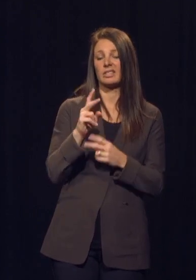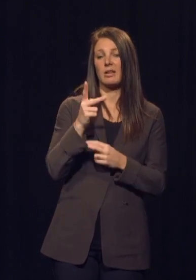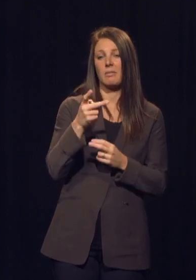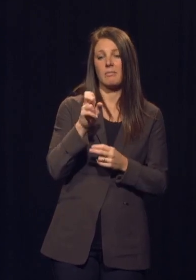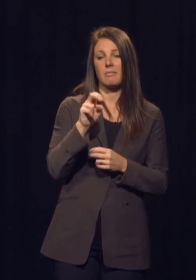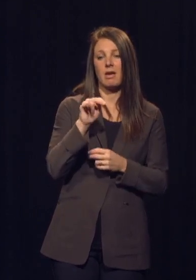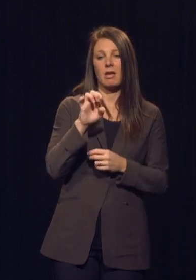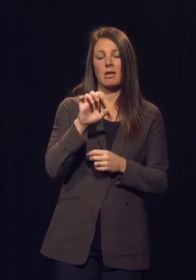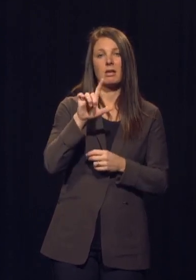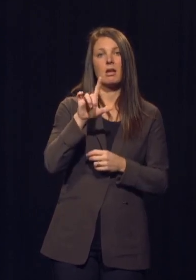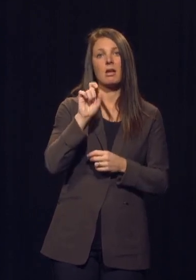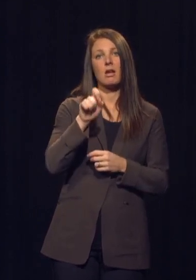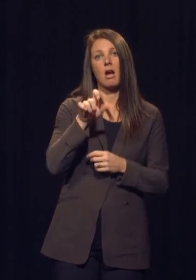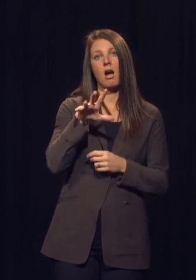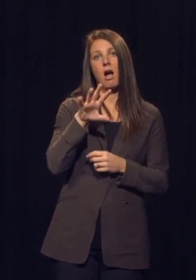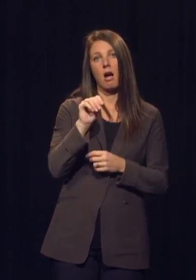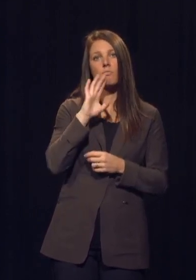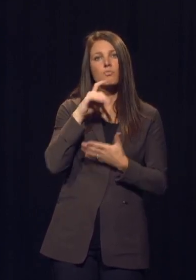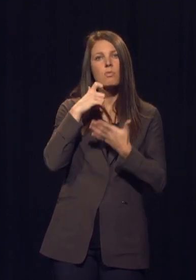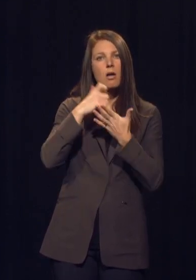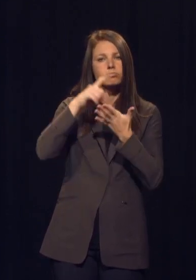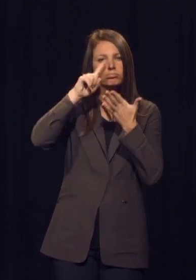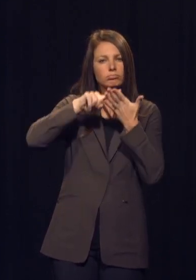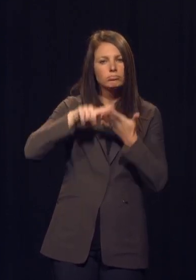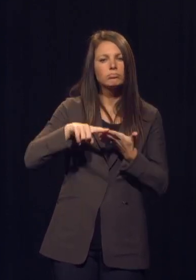will look like for you and your family.